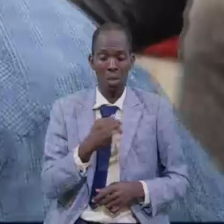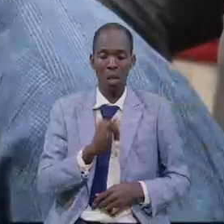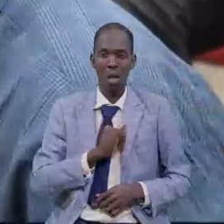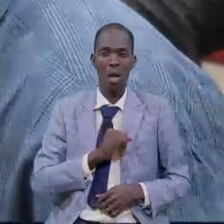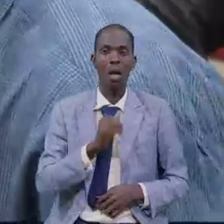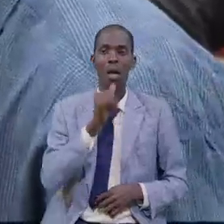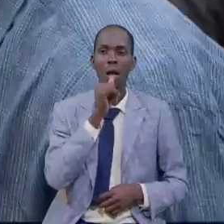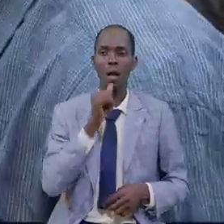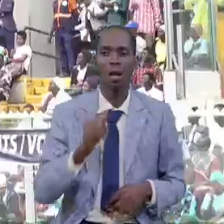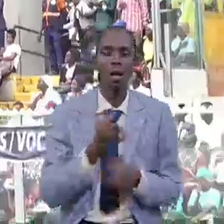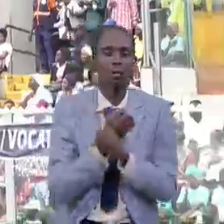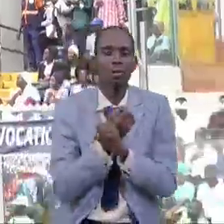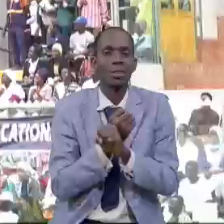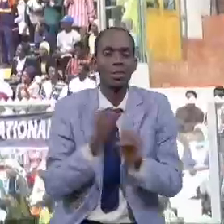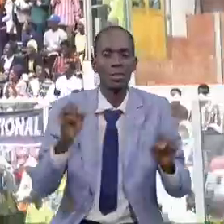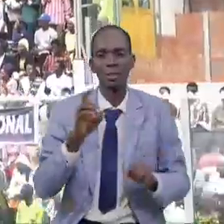saved.